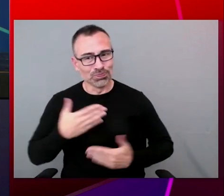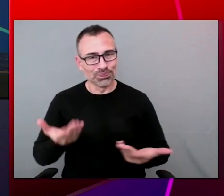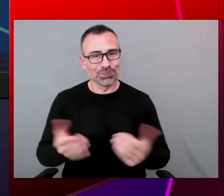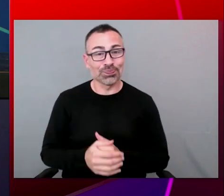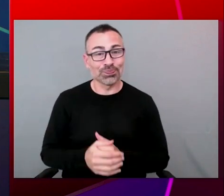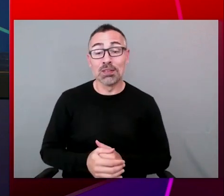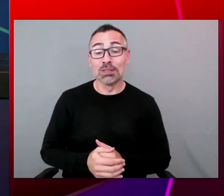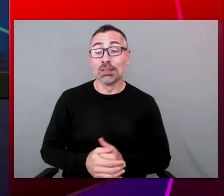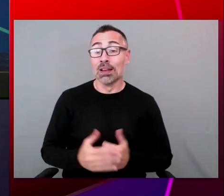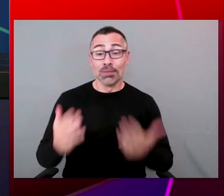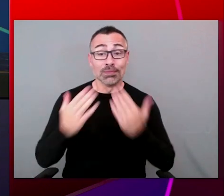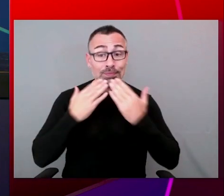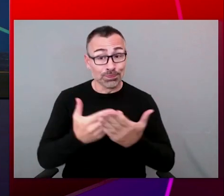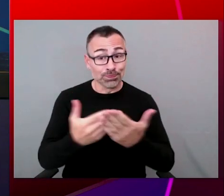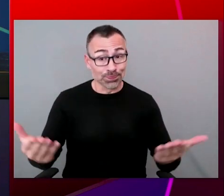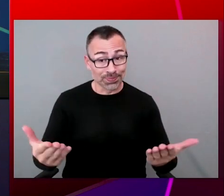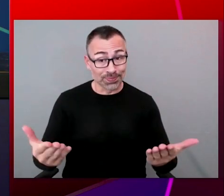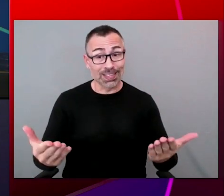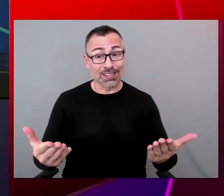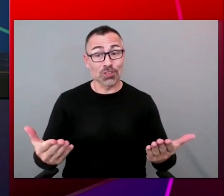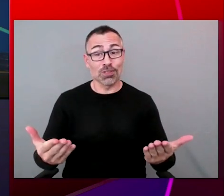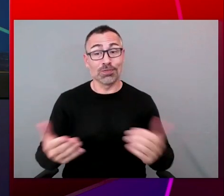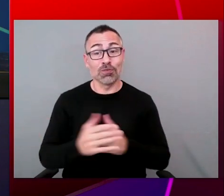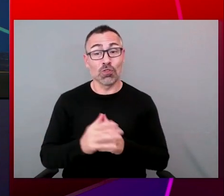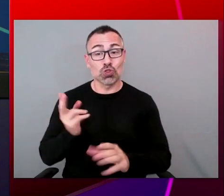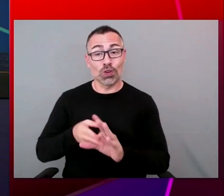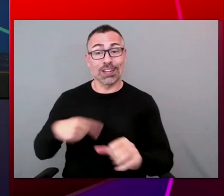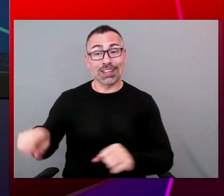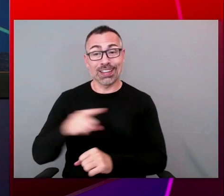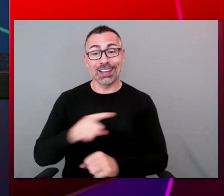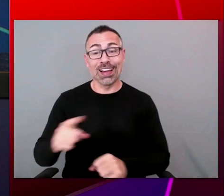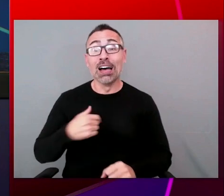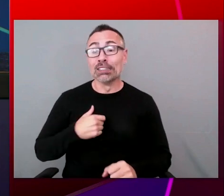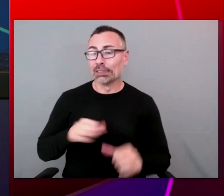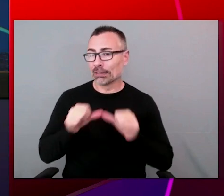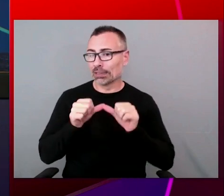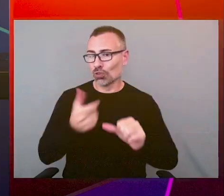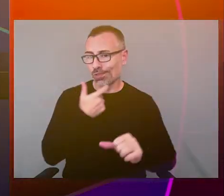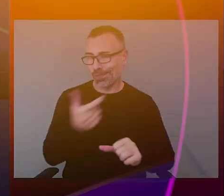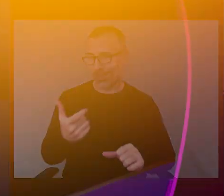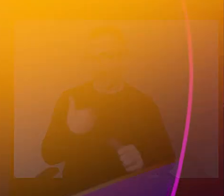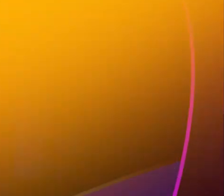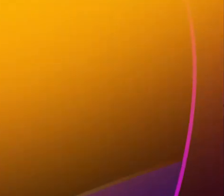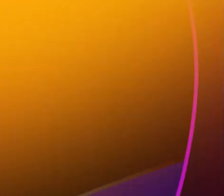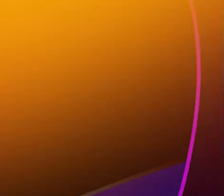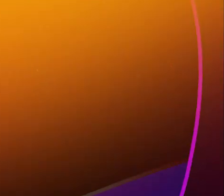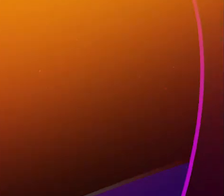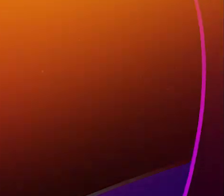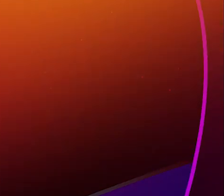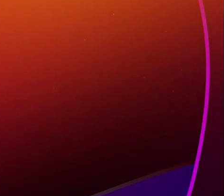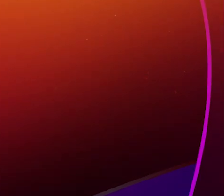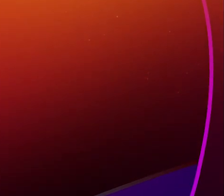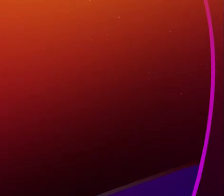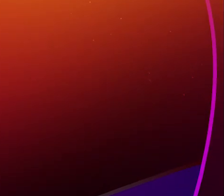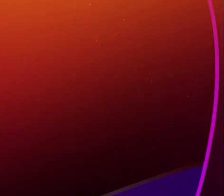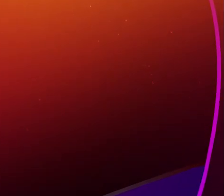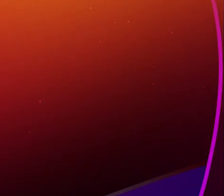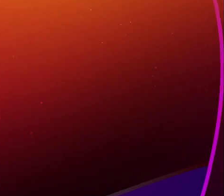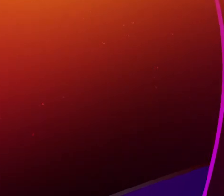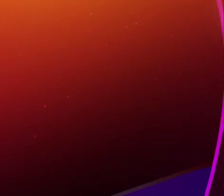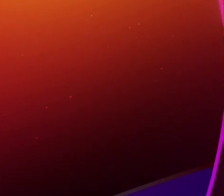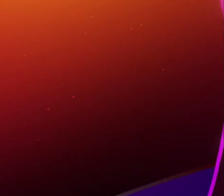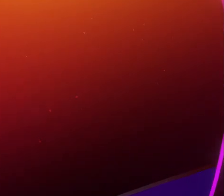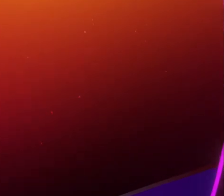you for being our special guests, and please stay tuned. There's more to come at AWS reInvent 2022.